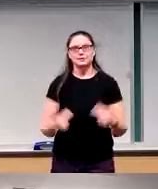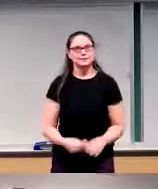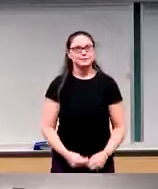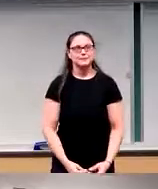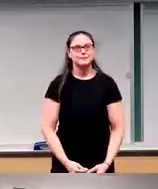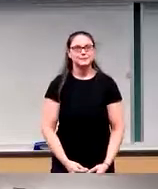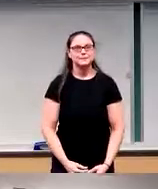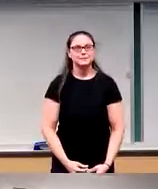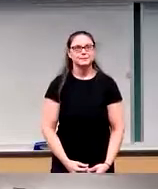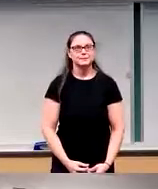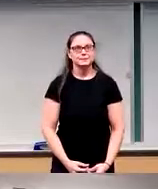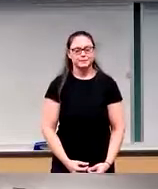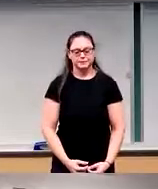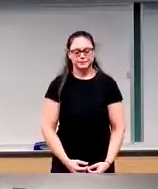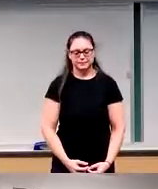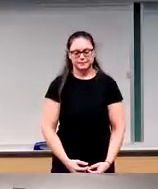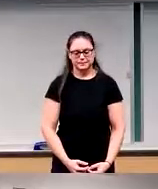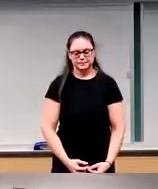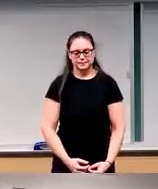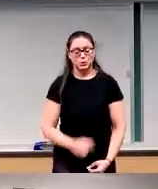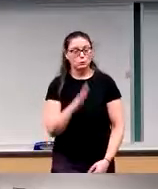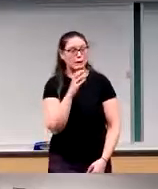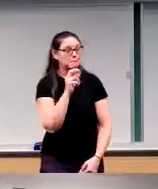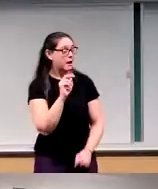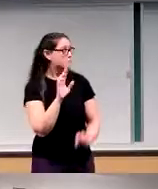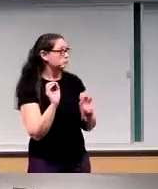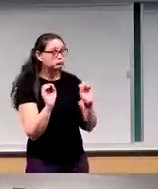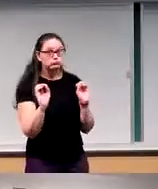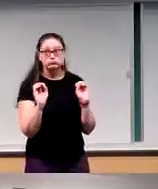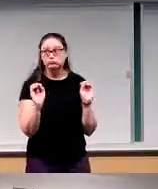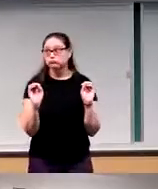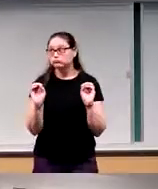Okay. Please correct me if I'm wrong. I'm not seeing anybody.